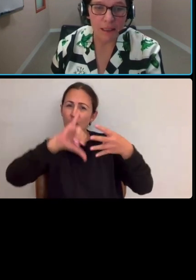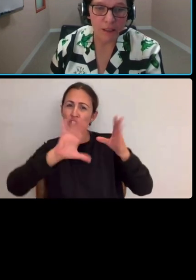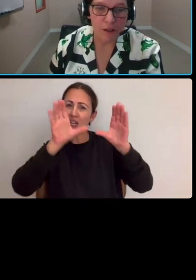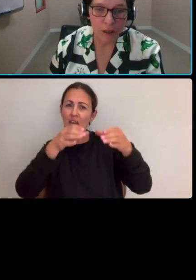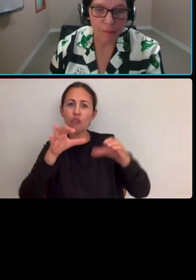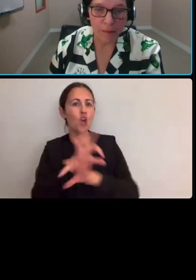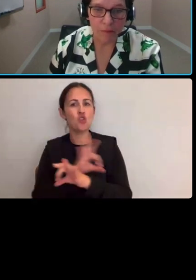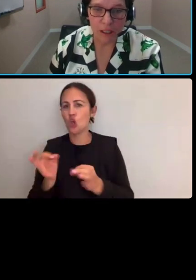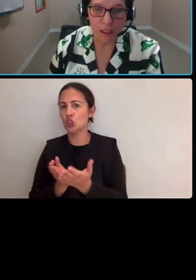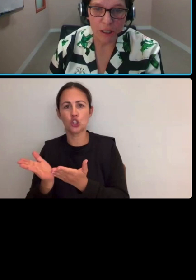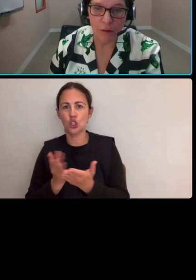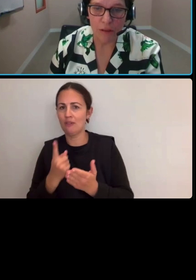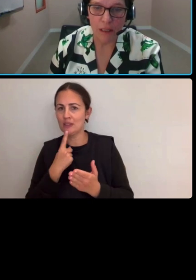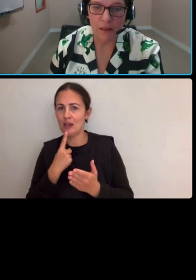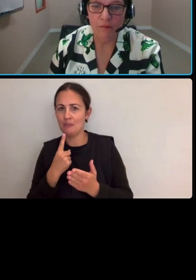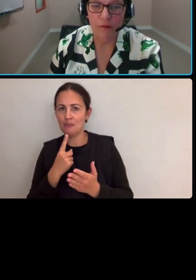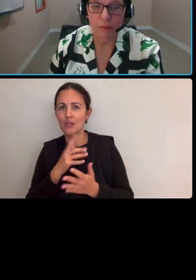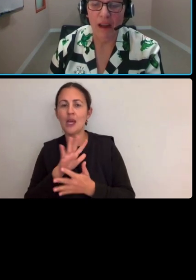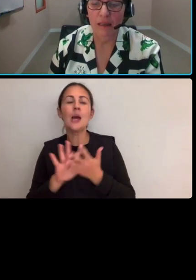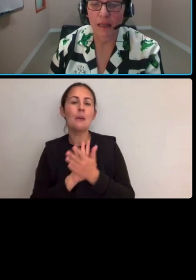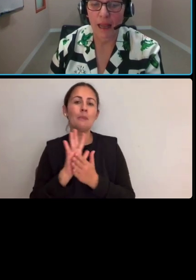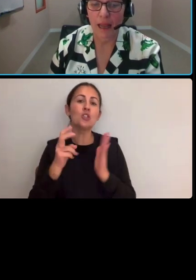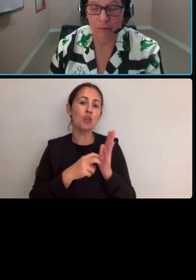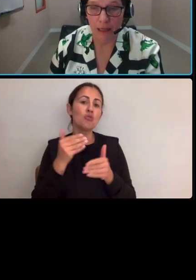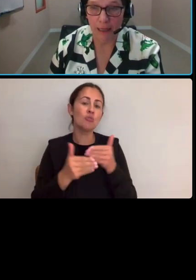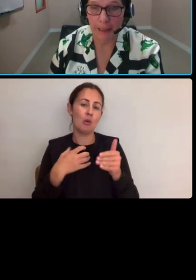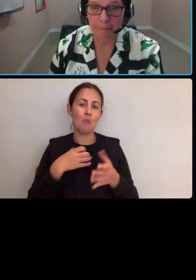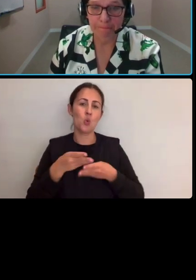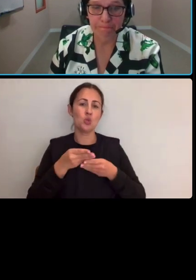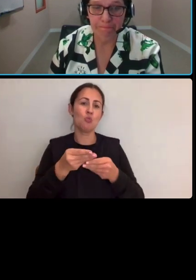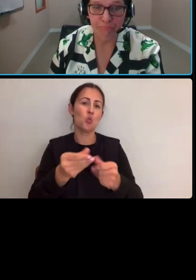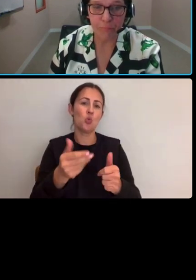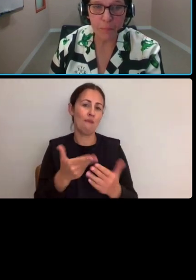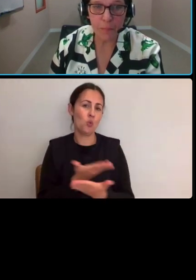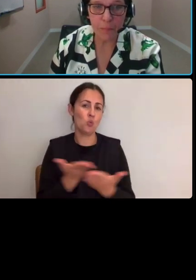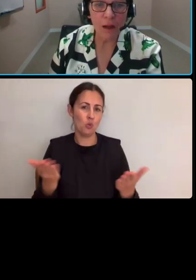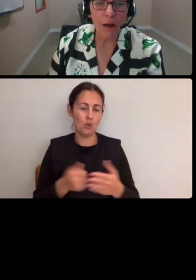types seeks to streamline the registration process for providers and the regulator.